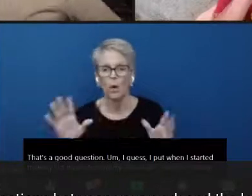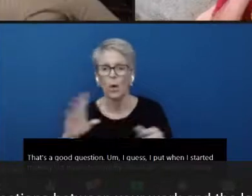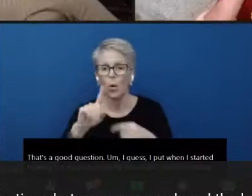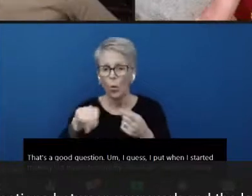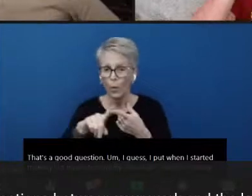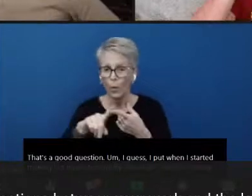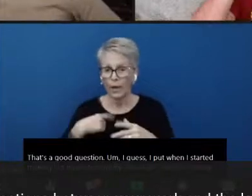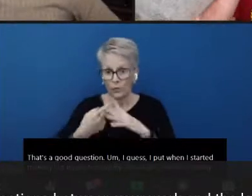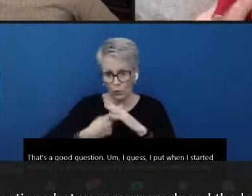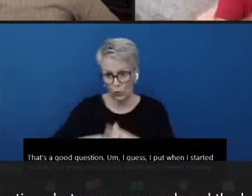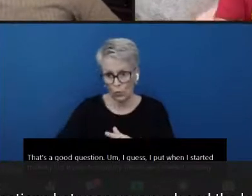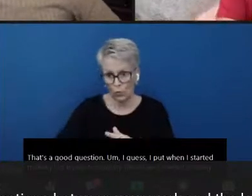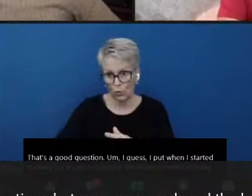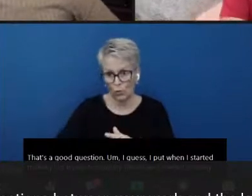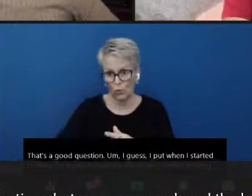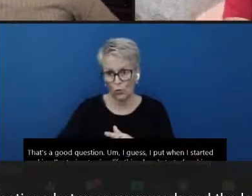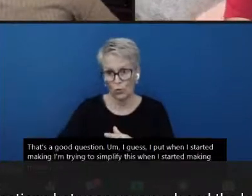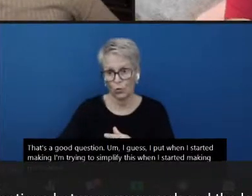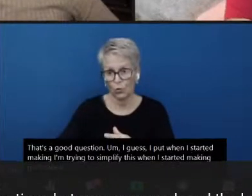when I started making